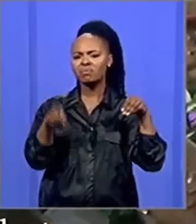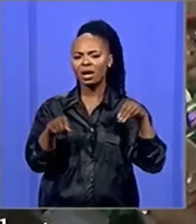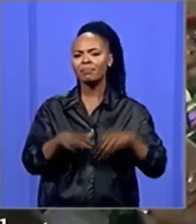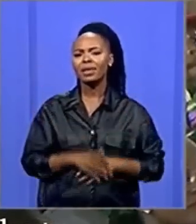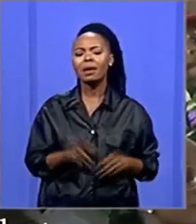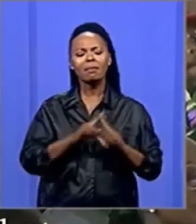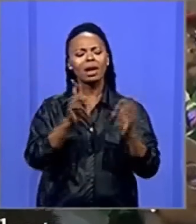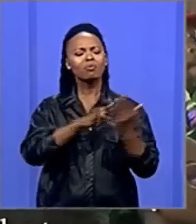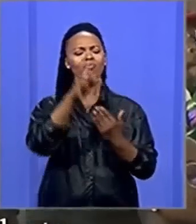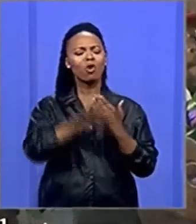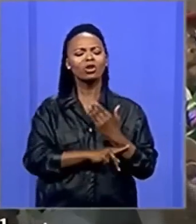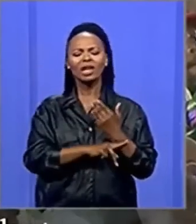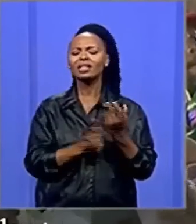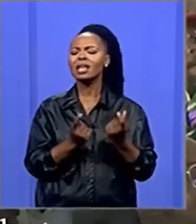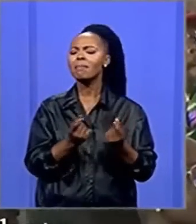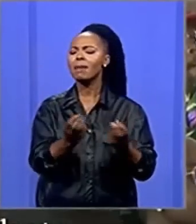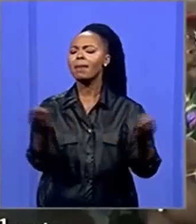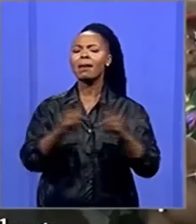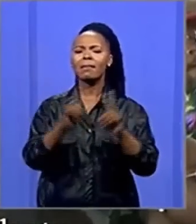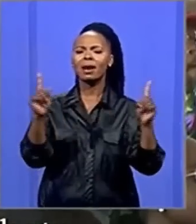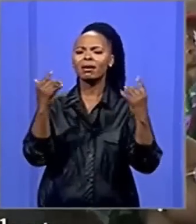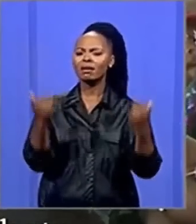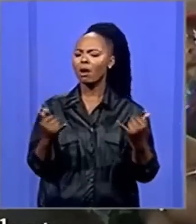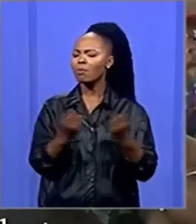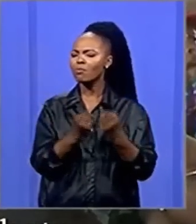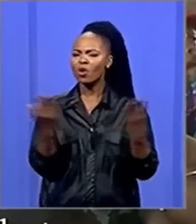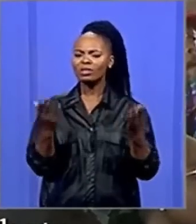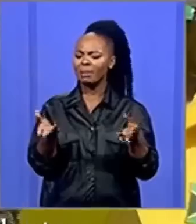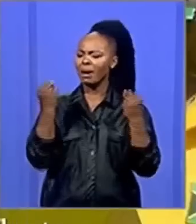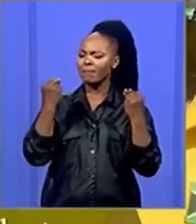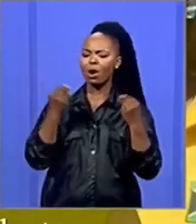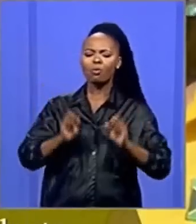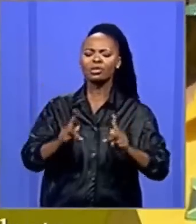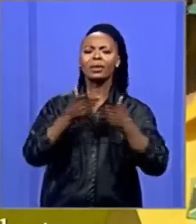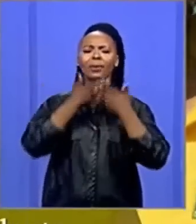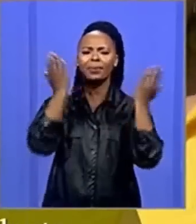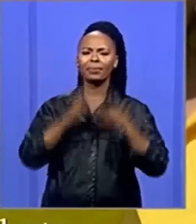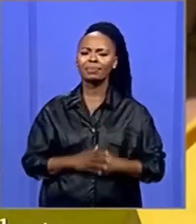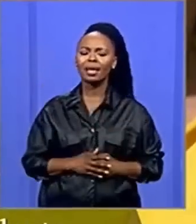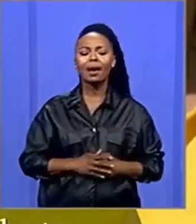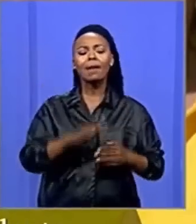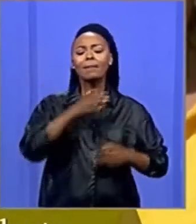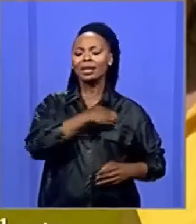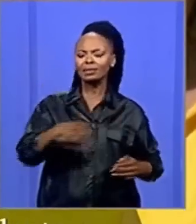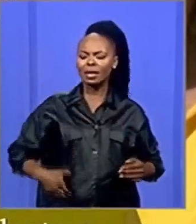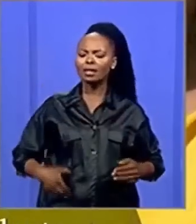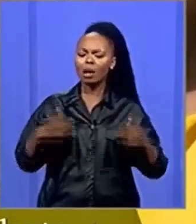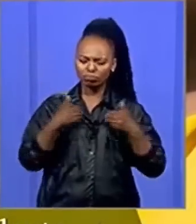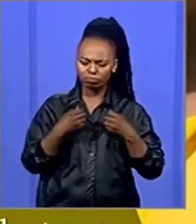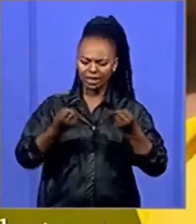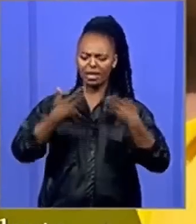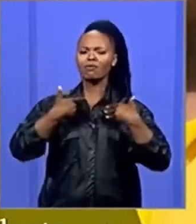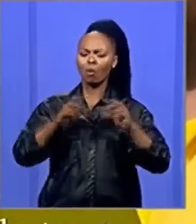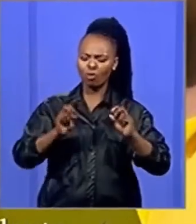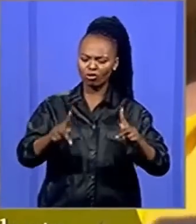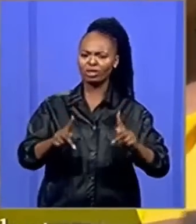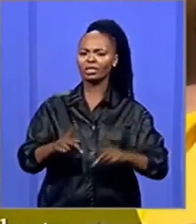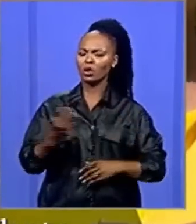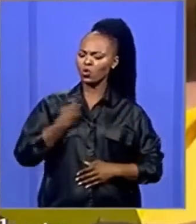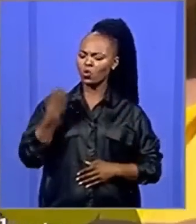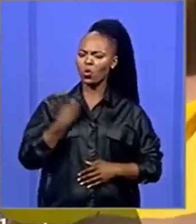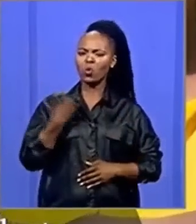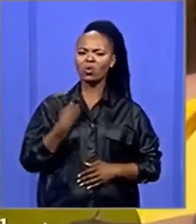diprojeke tsa ho phatsatlala le ho hlaola bofuma. Mopresidente ha re bulele menyetla jwalo ka gona batjha re dula ntse re iphumana re le